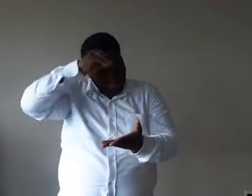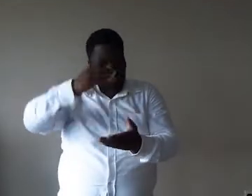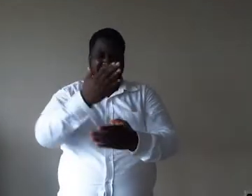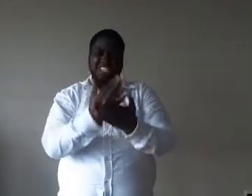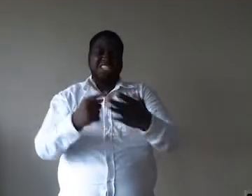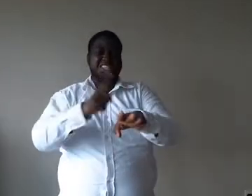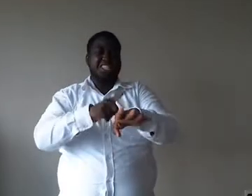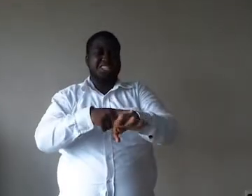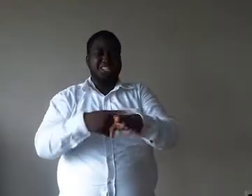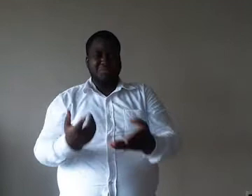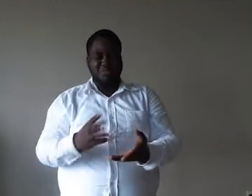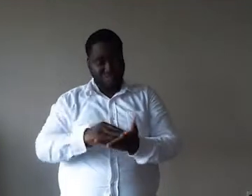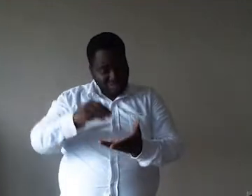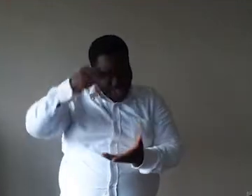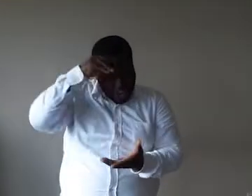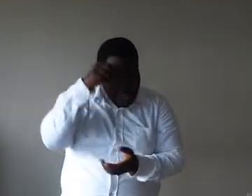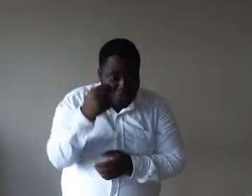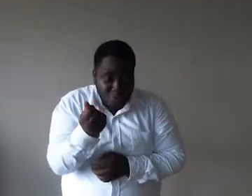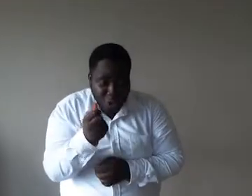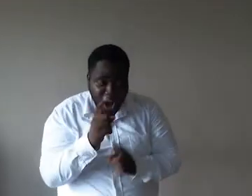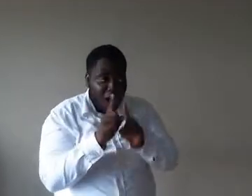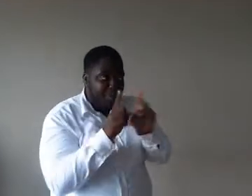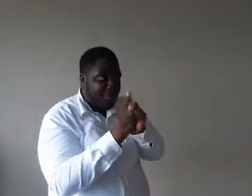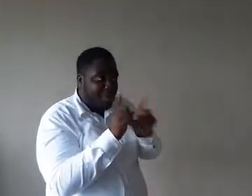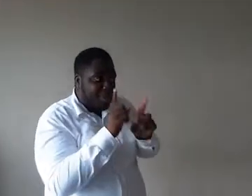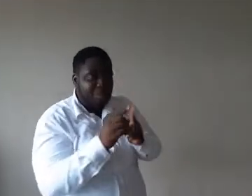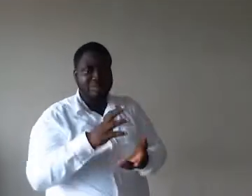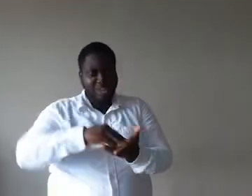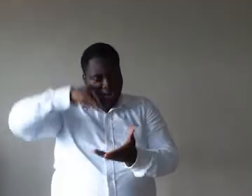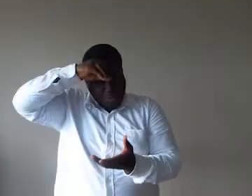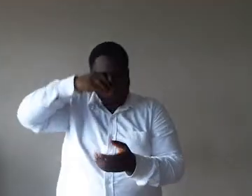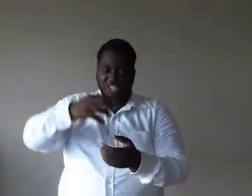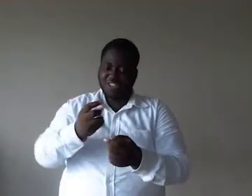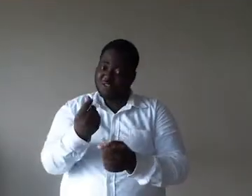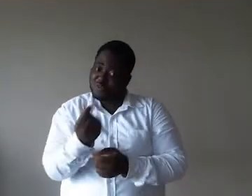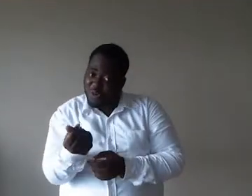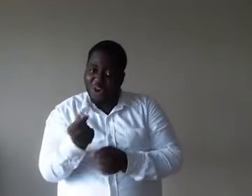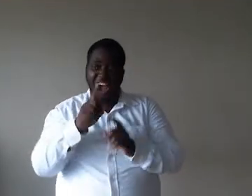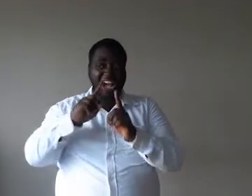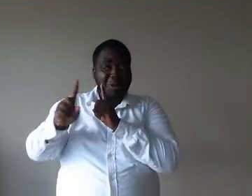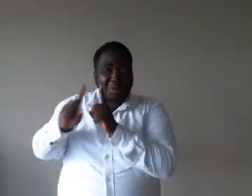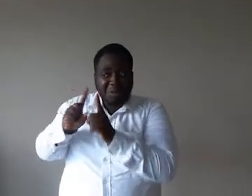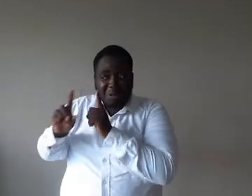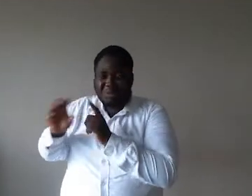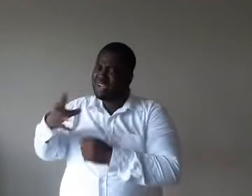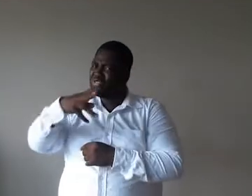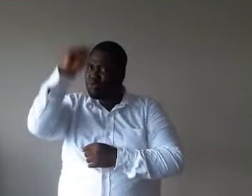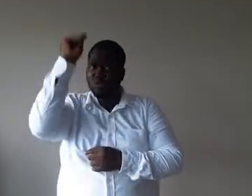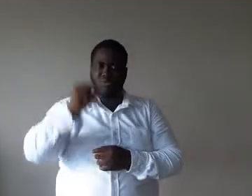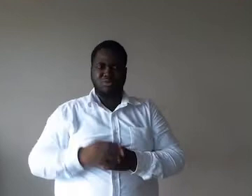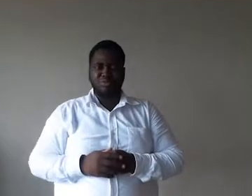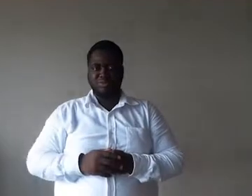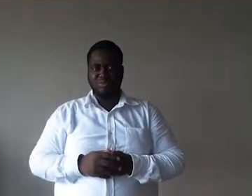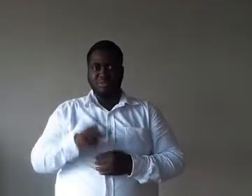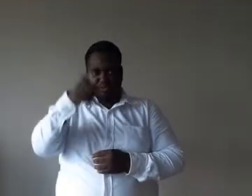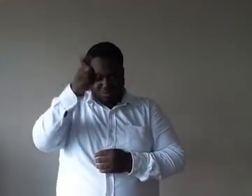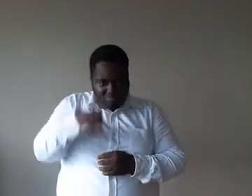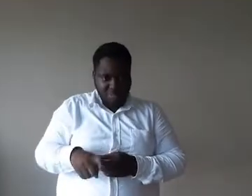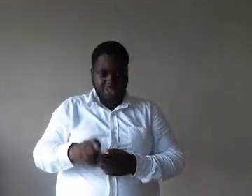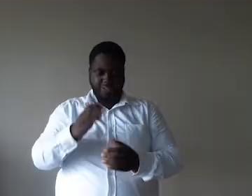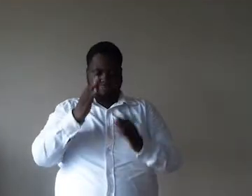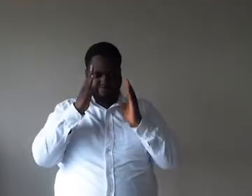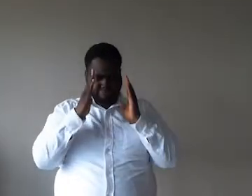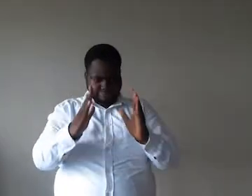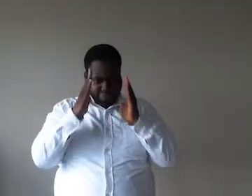distinctly, what you need to do is to give the sense. The Bible was written with human language. Therefore, with